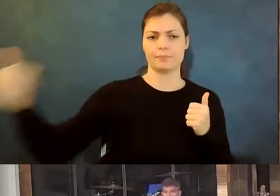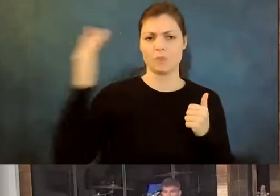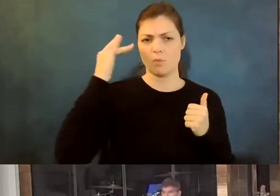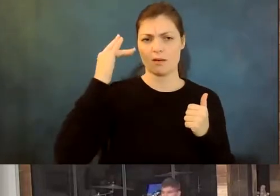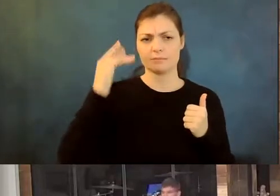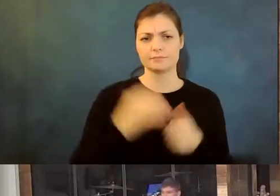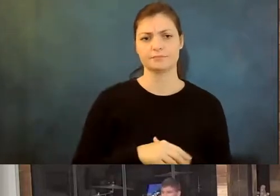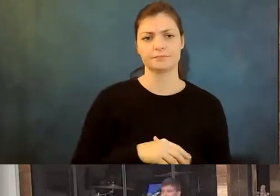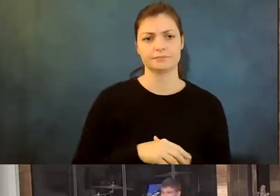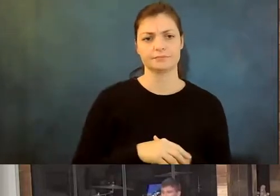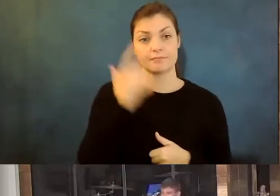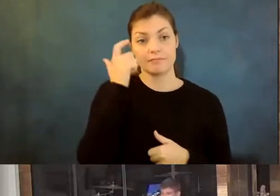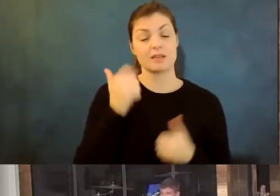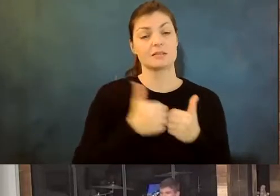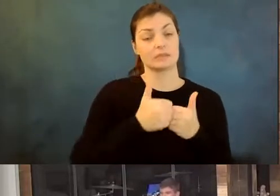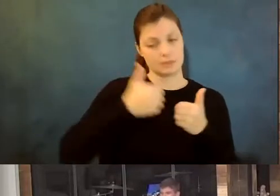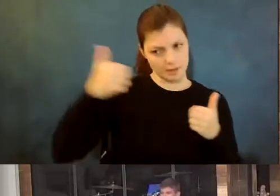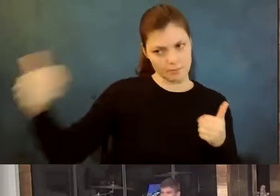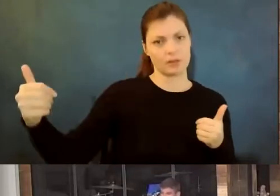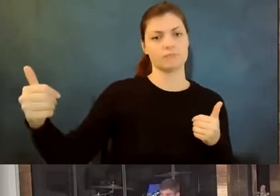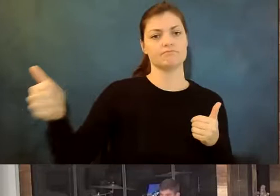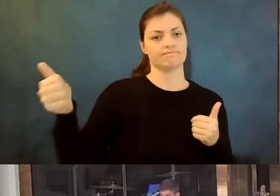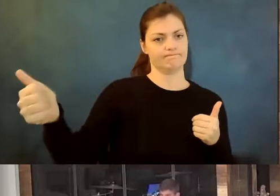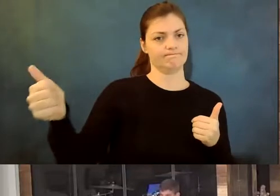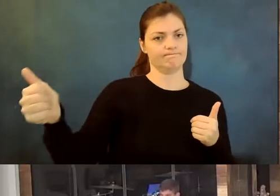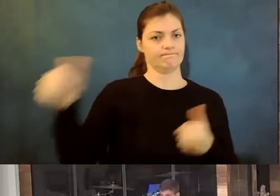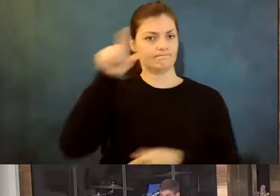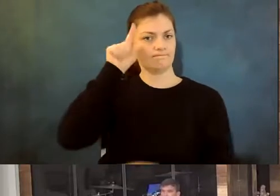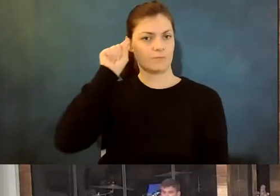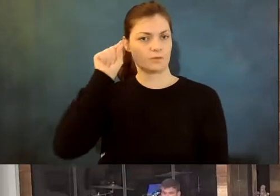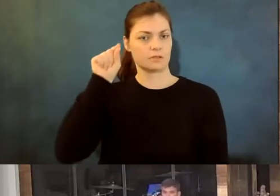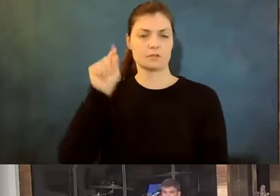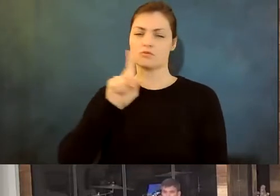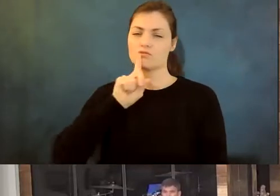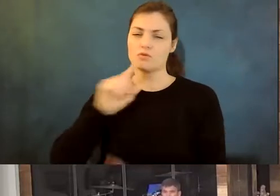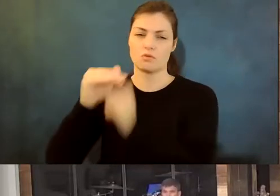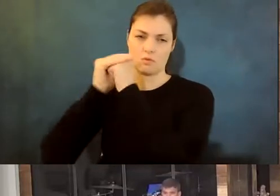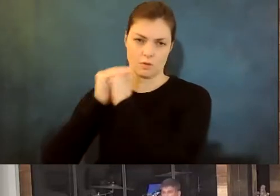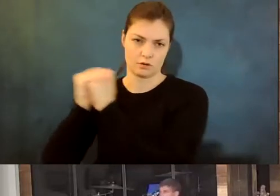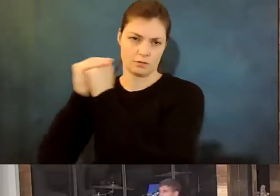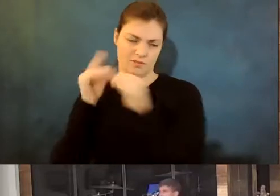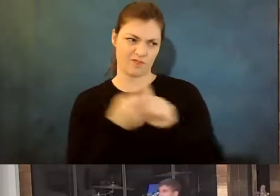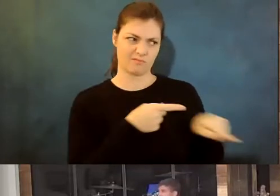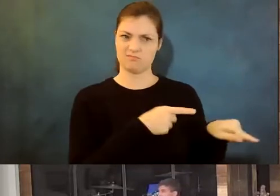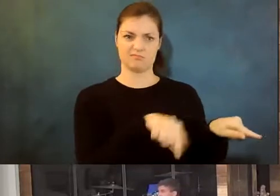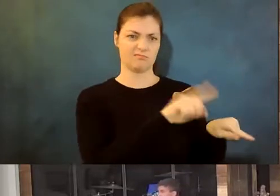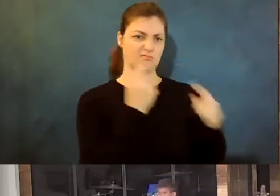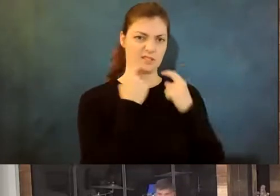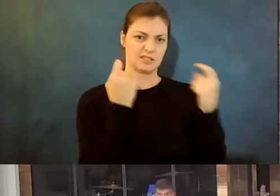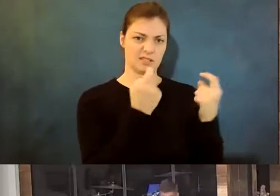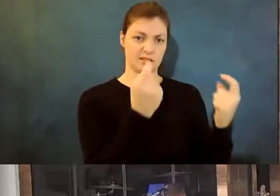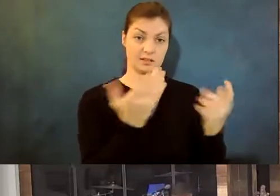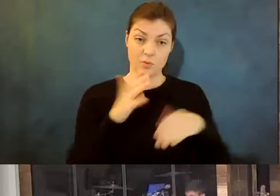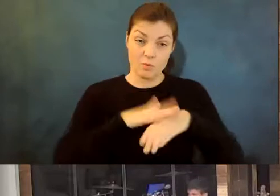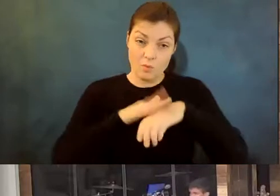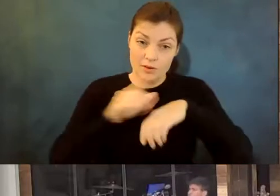Yeah, because he was separating himself, true worship, from sin. Let me warn you in